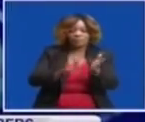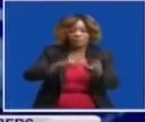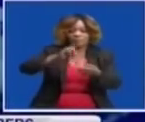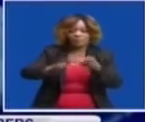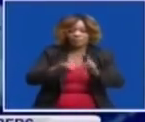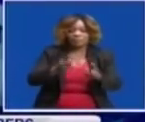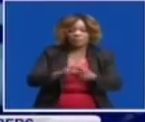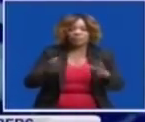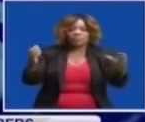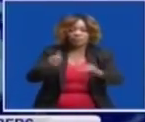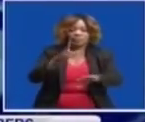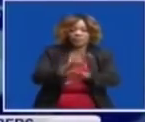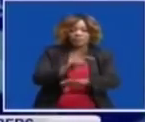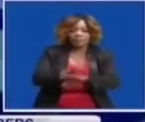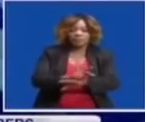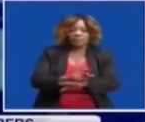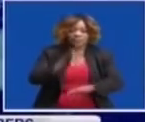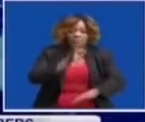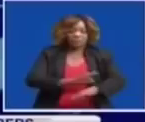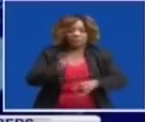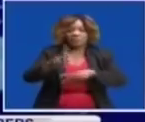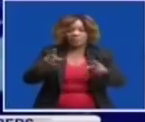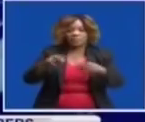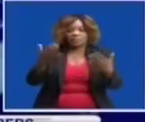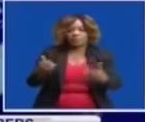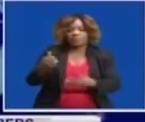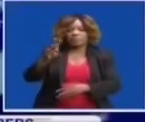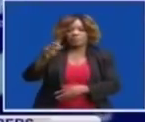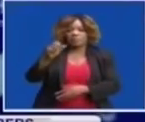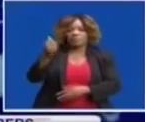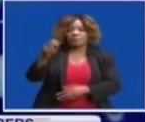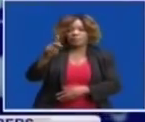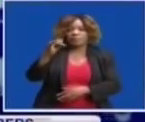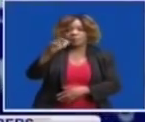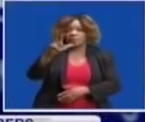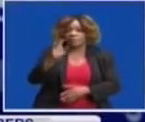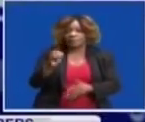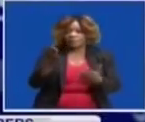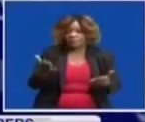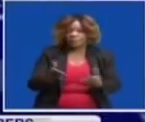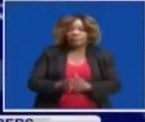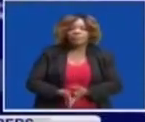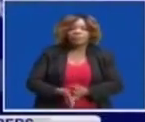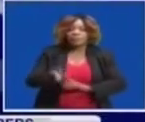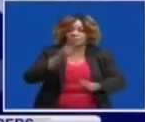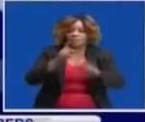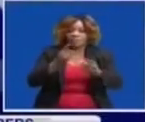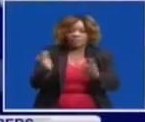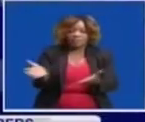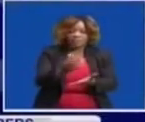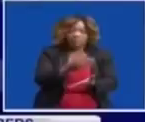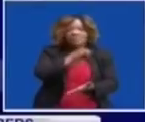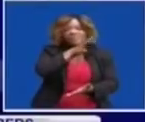implementing community projects which are aimed at benefiting people in our society. Speaking when he flagged off the weekly collection of garbage